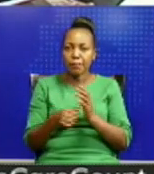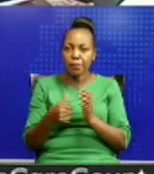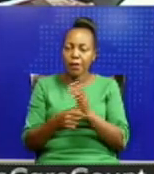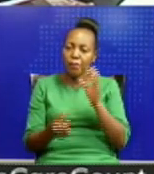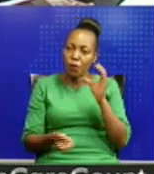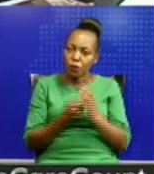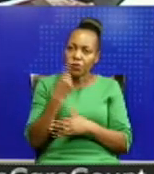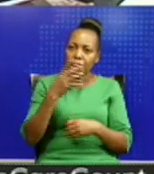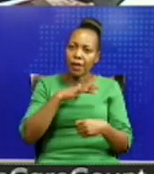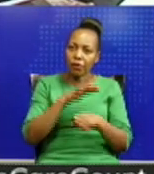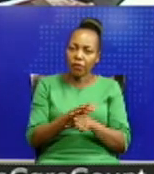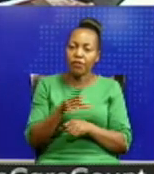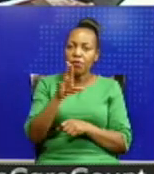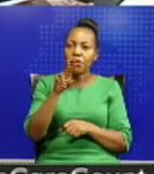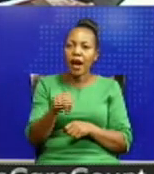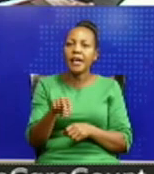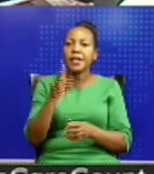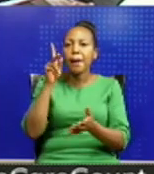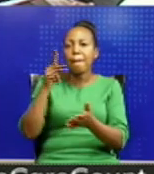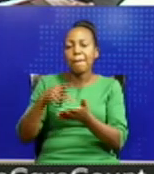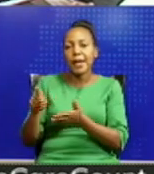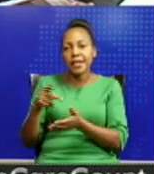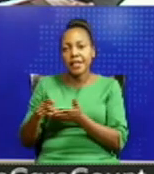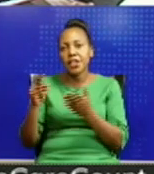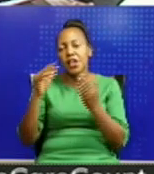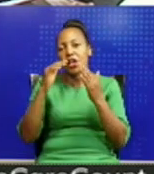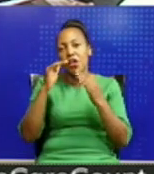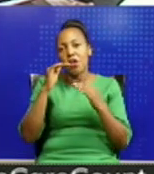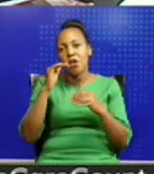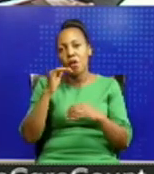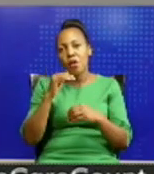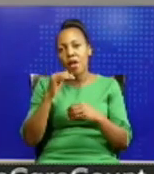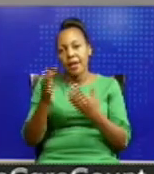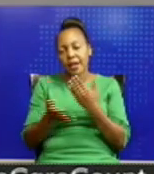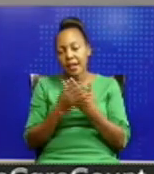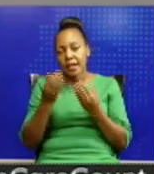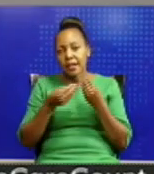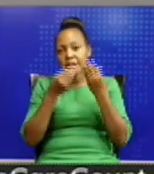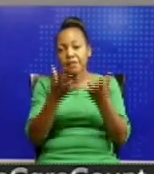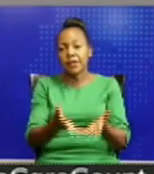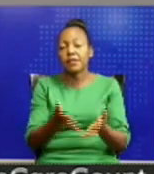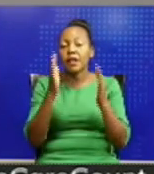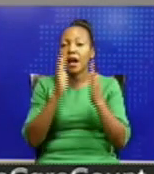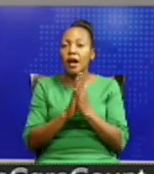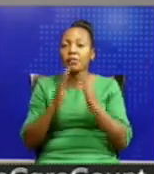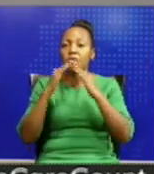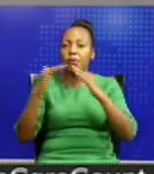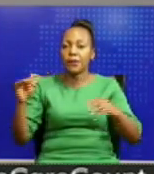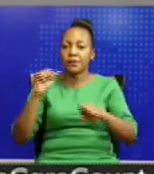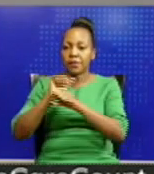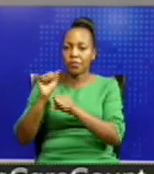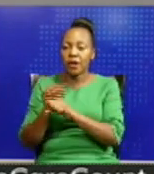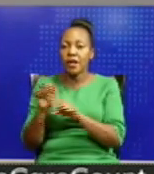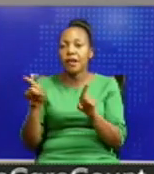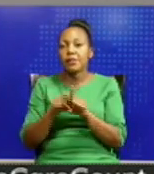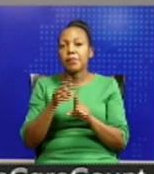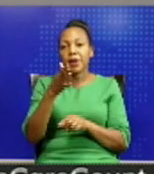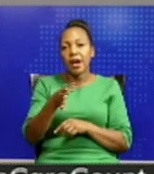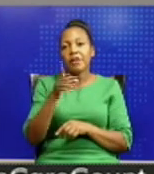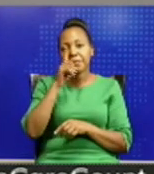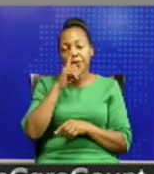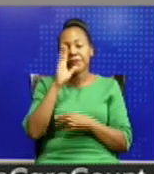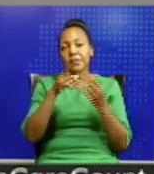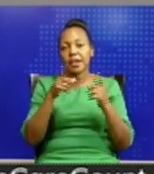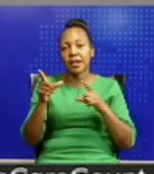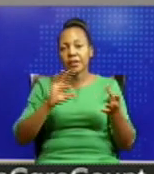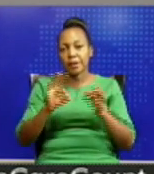pandemic on unpaid caregivers and the domestic, work. We also do have Maureen Nambalira ensuring that our persons with disabilities